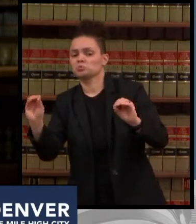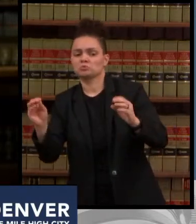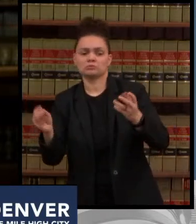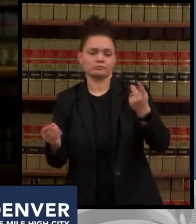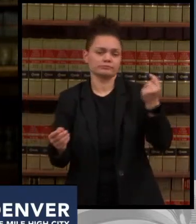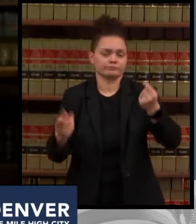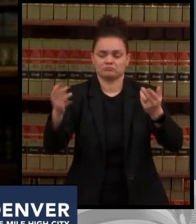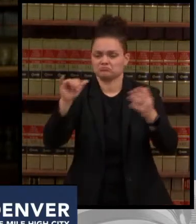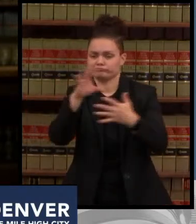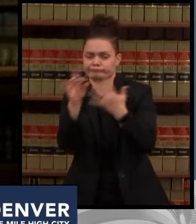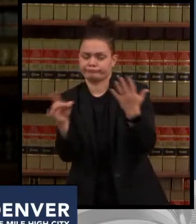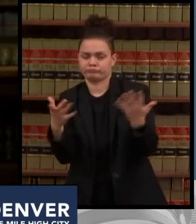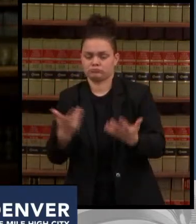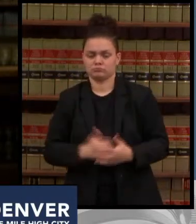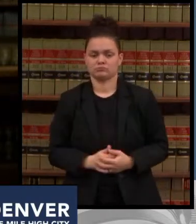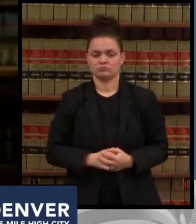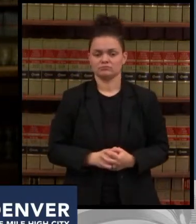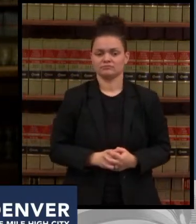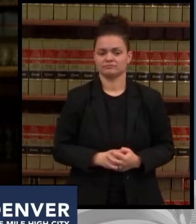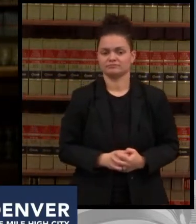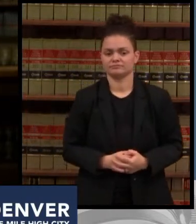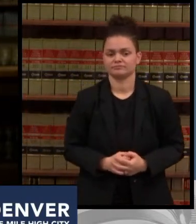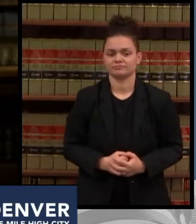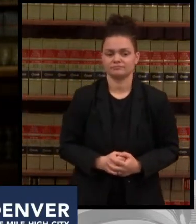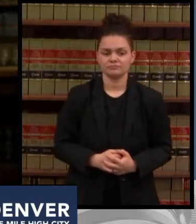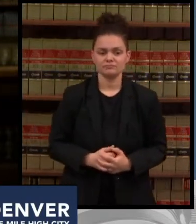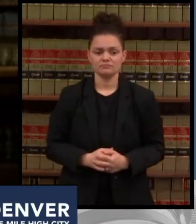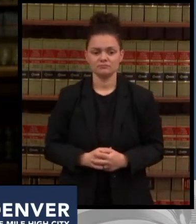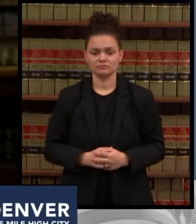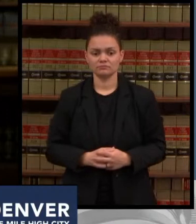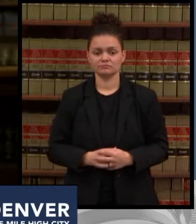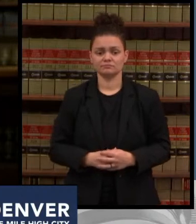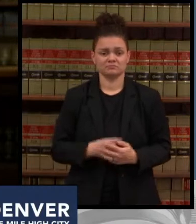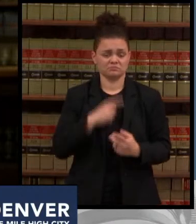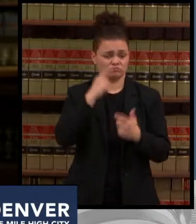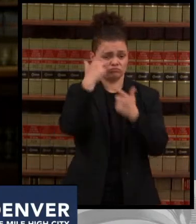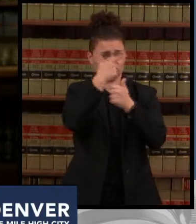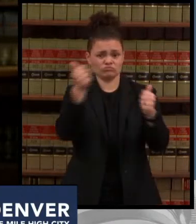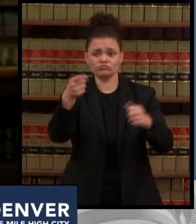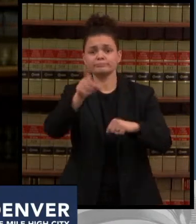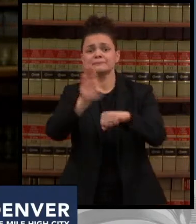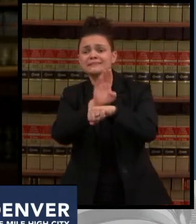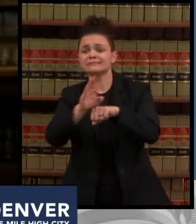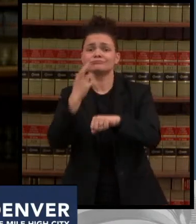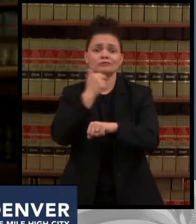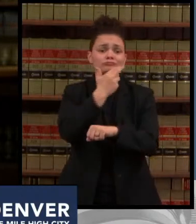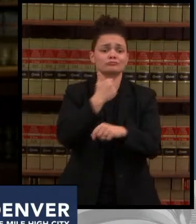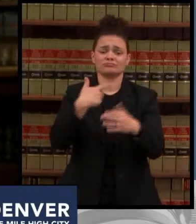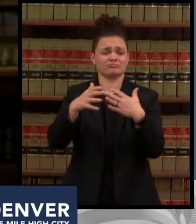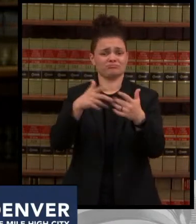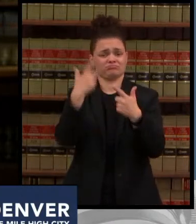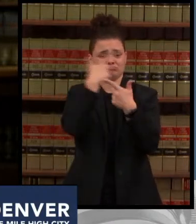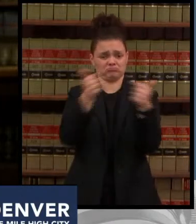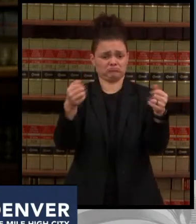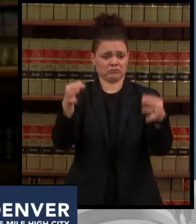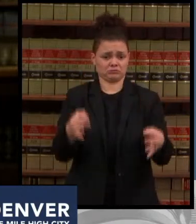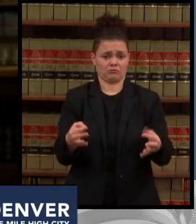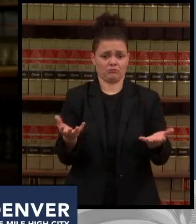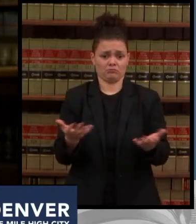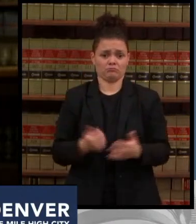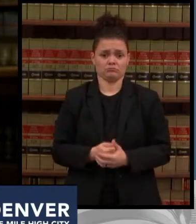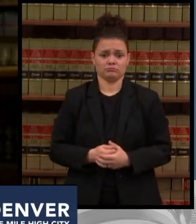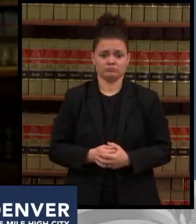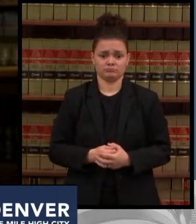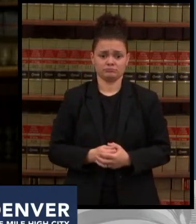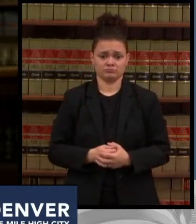risk-averse folks who don't feel comfortable circulating with a whole lot of unvaccinated people, but would prefer